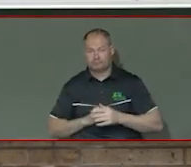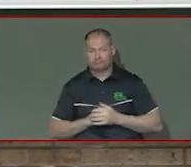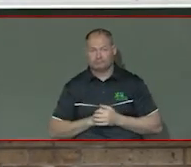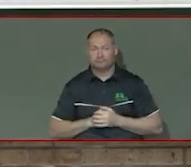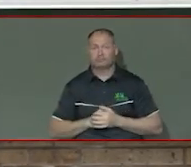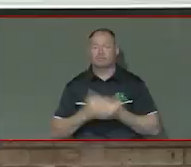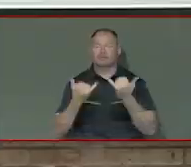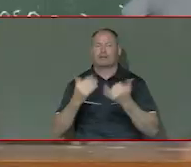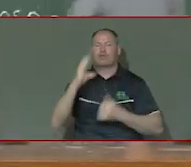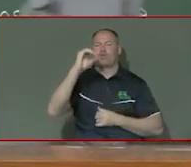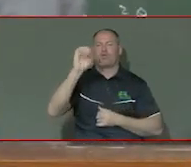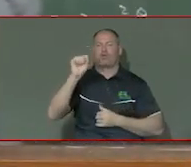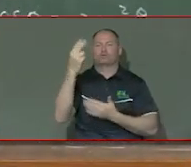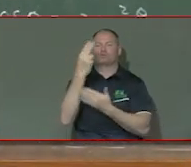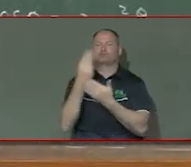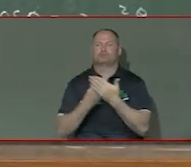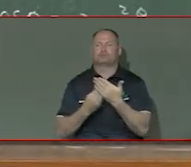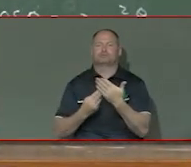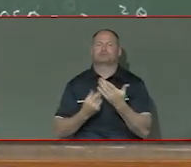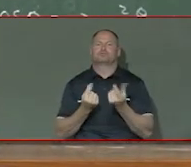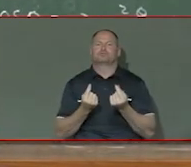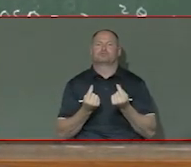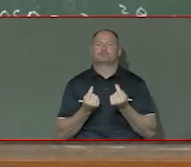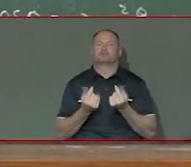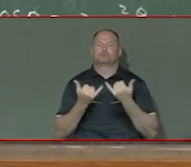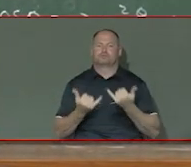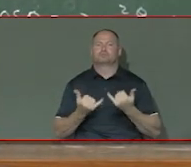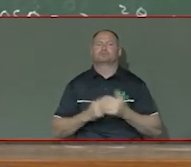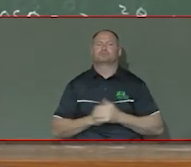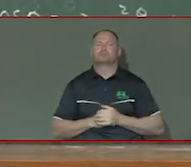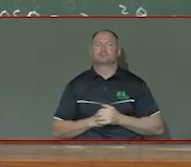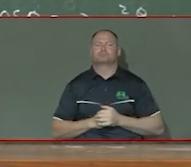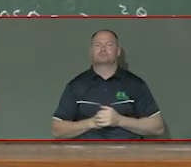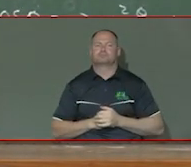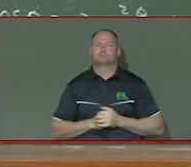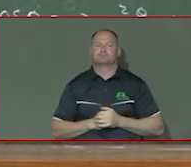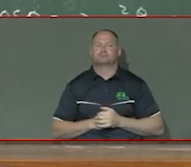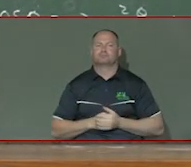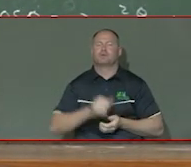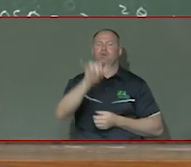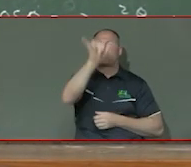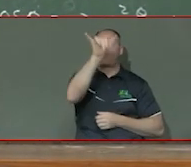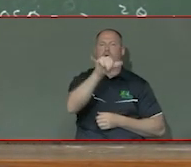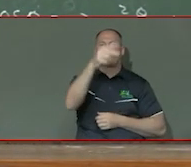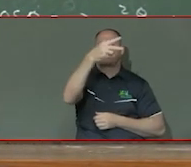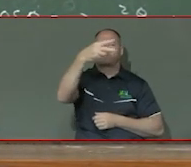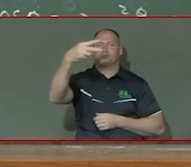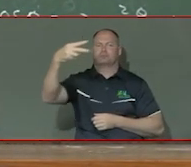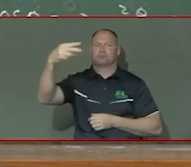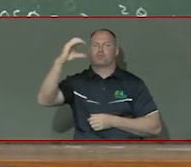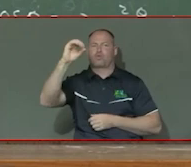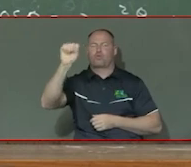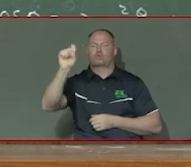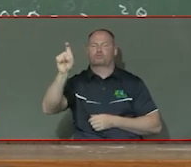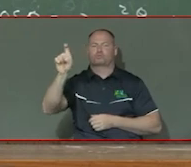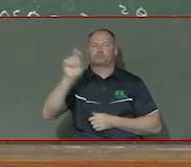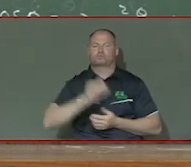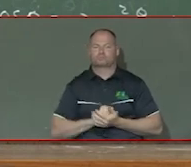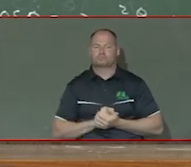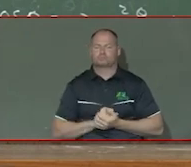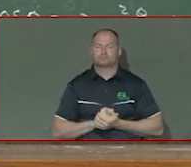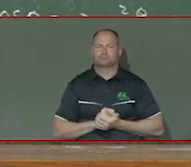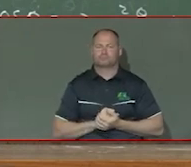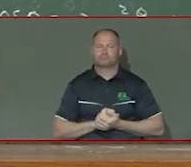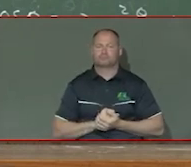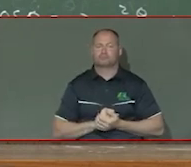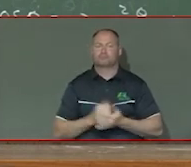the cos graph. I'm going to draw the graph of y equal to the cos of x. Now people,